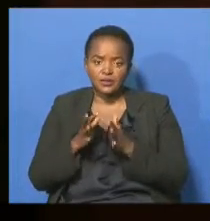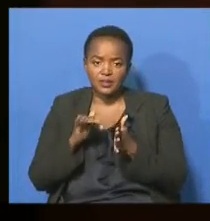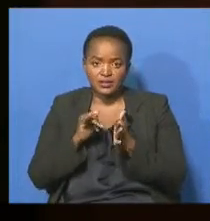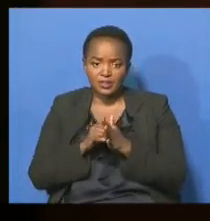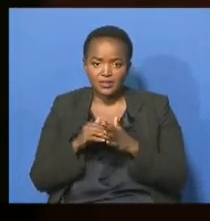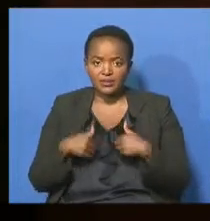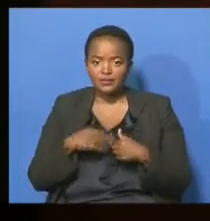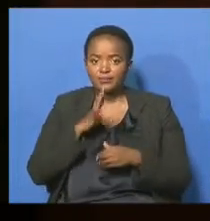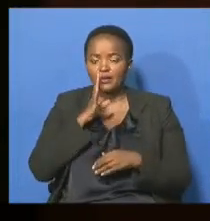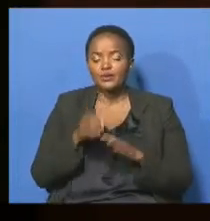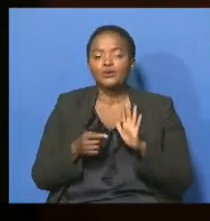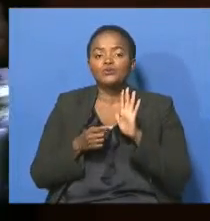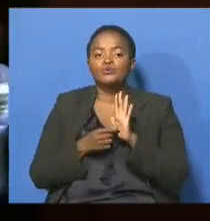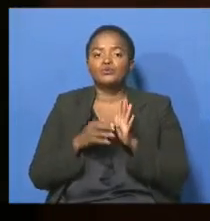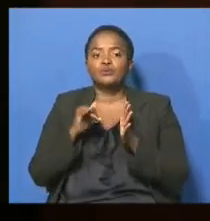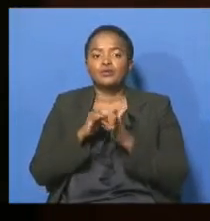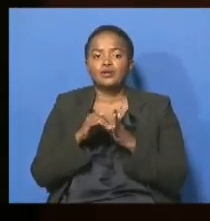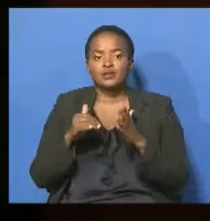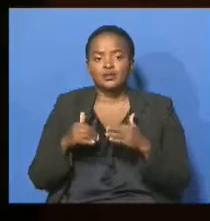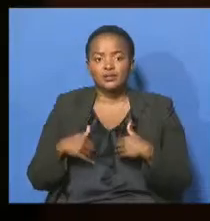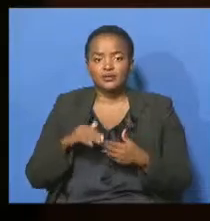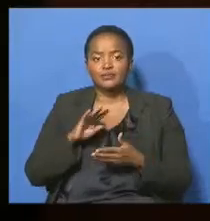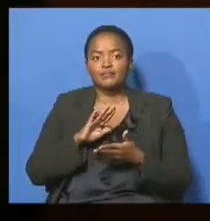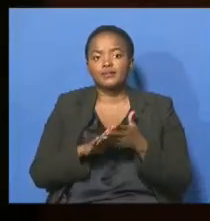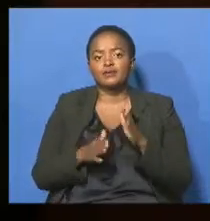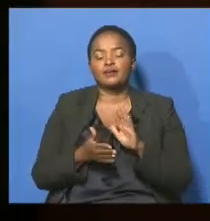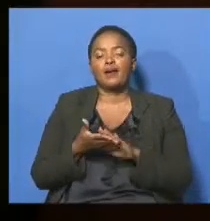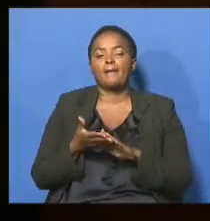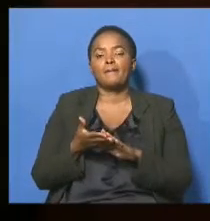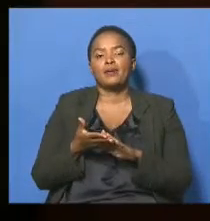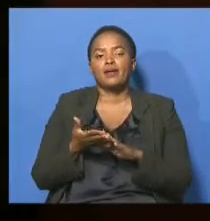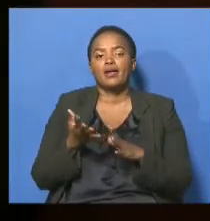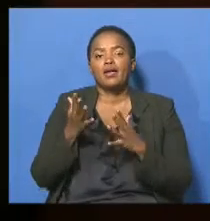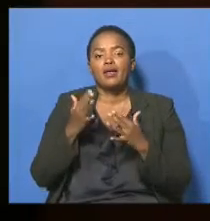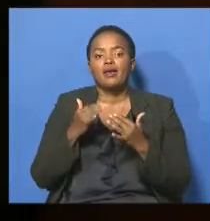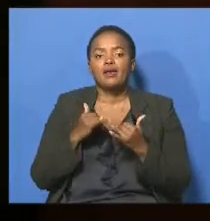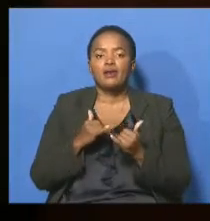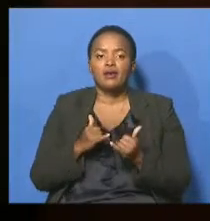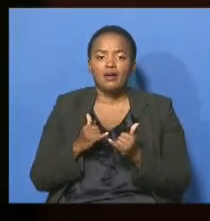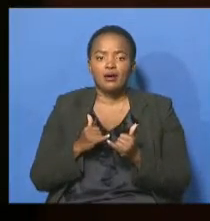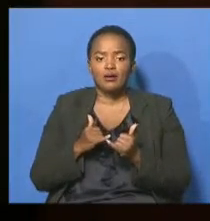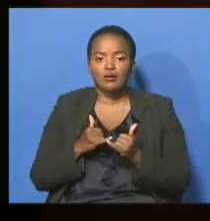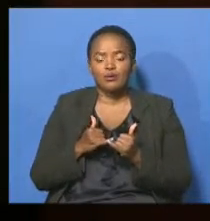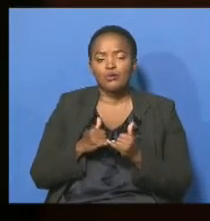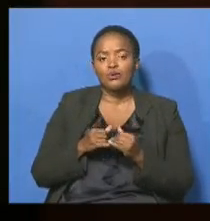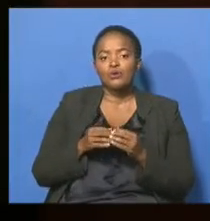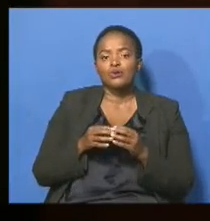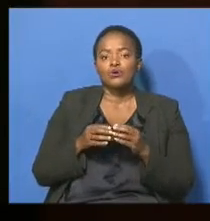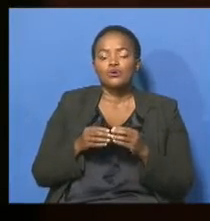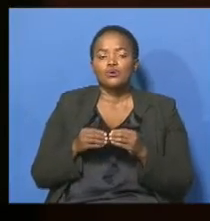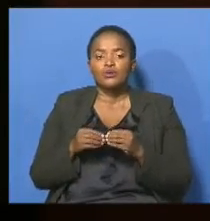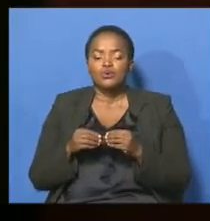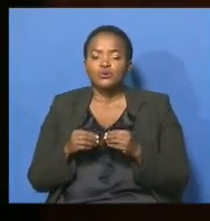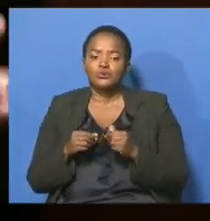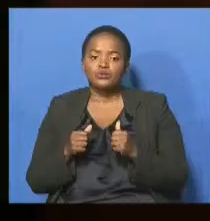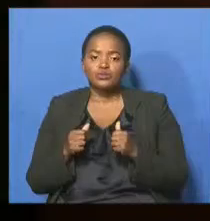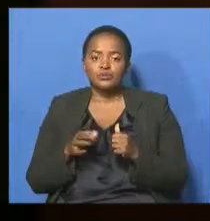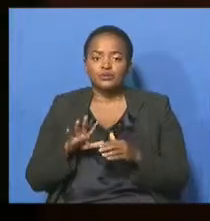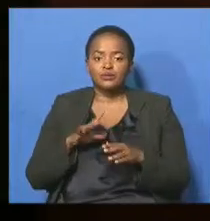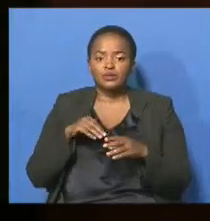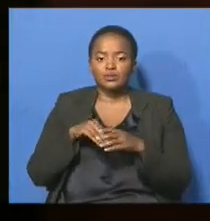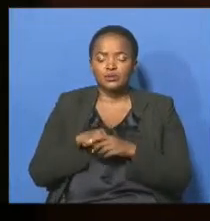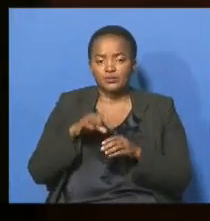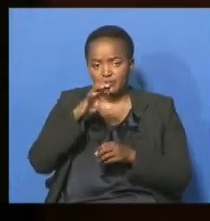been proved that they are becoming or have become a bridge between the police and